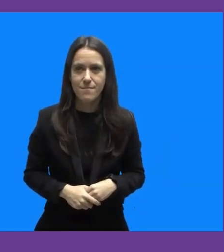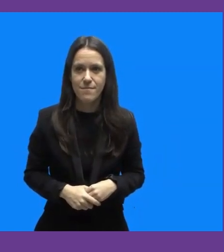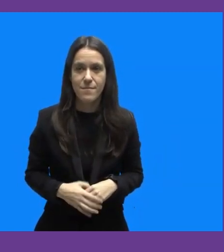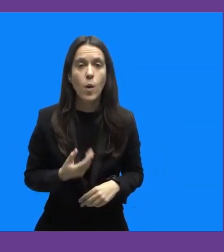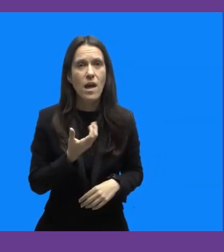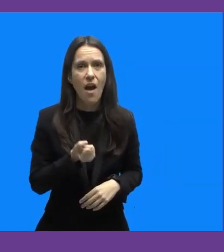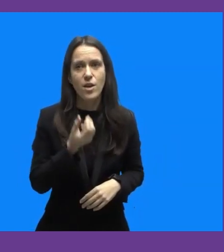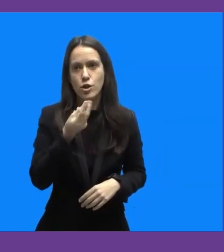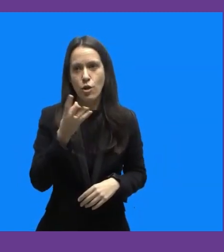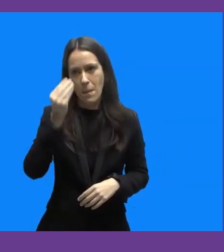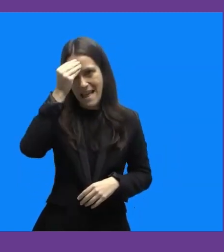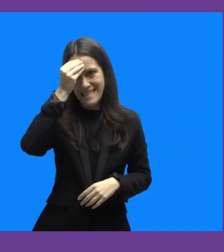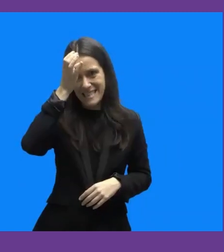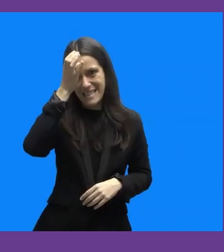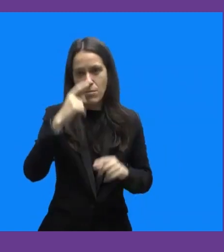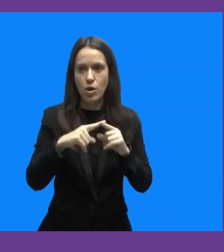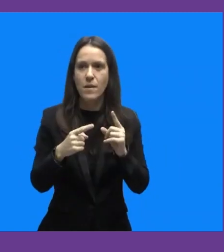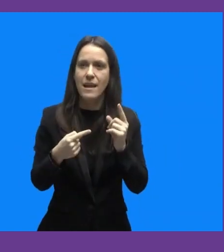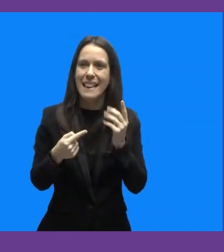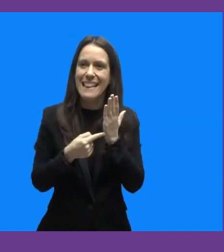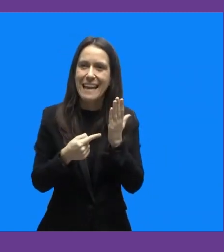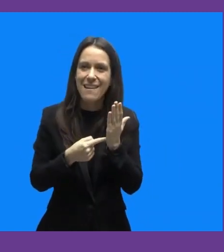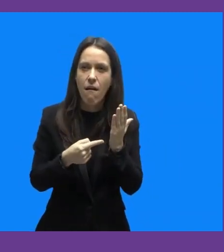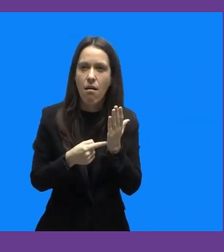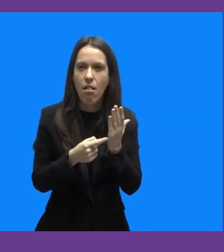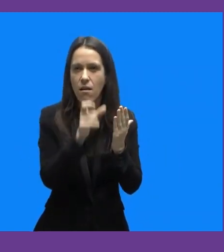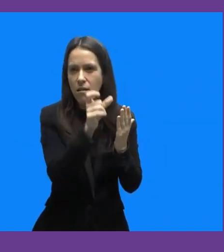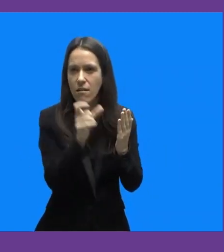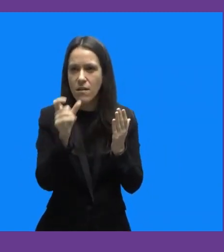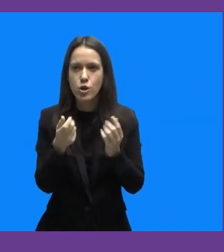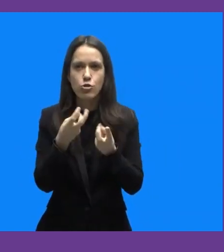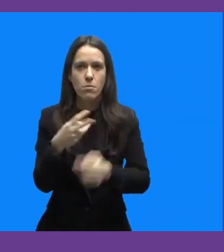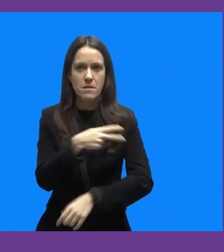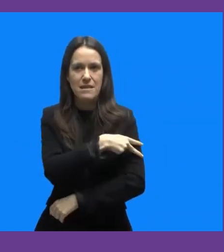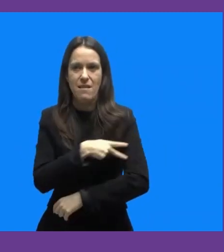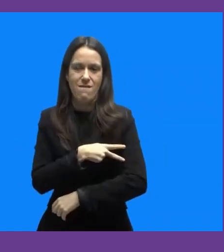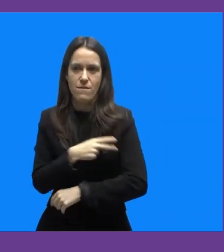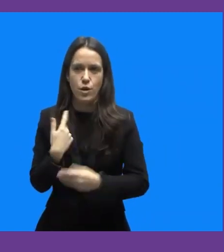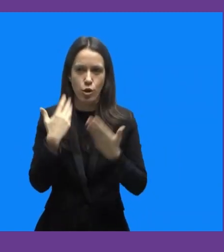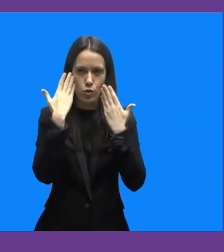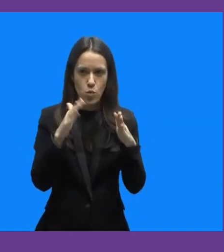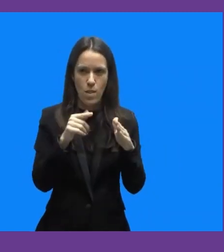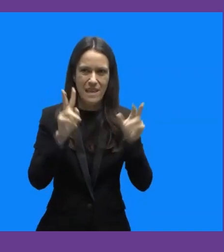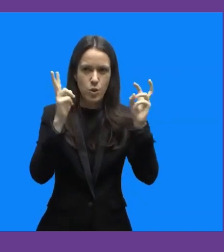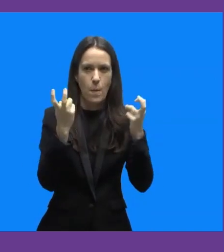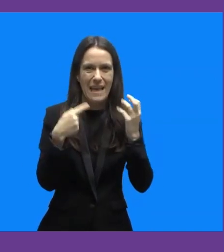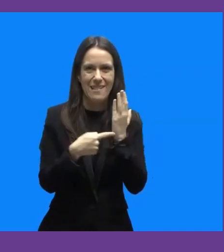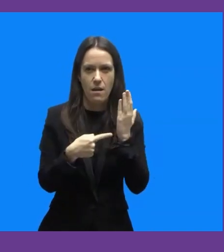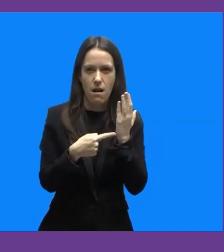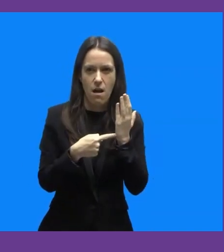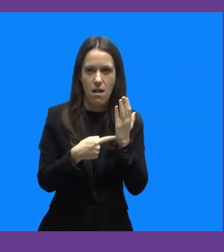For this the new standardization for the JTC12 design for all, we don't have an expert